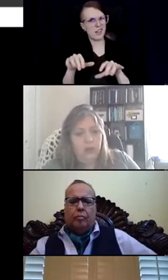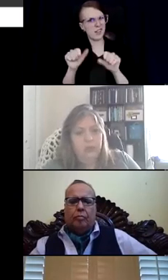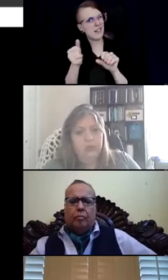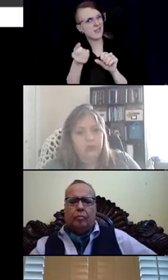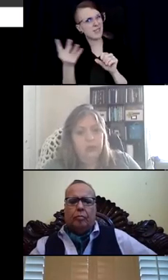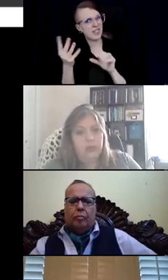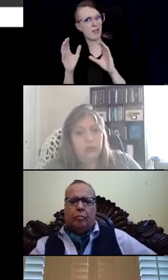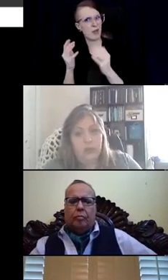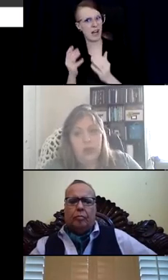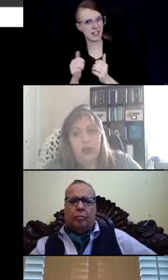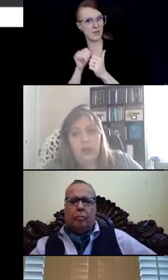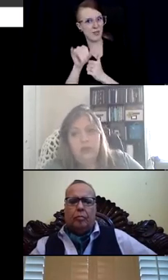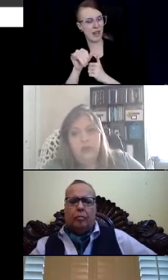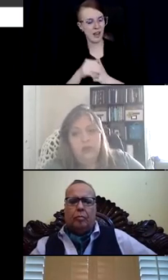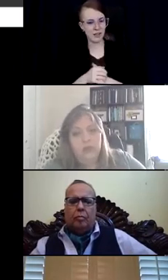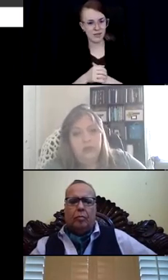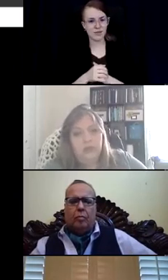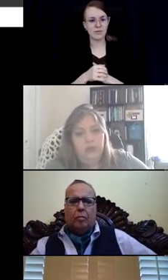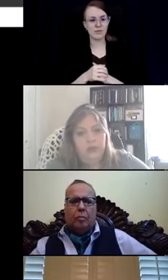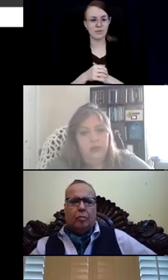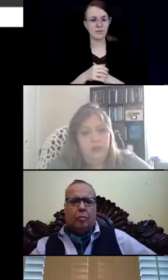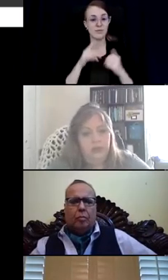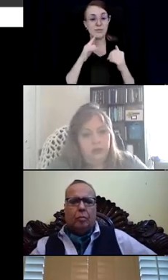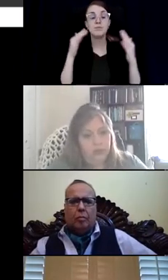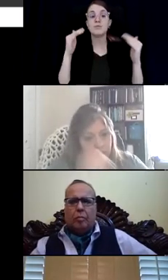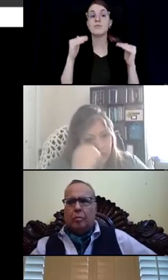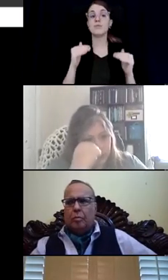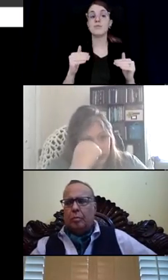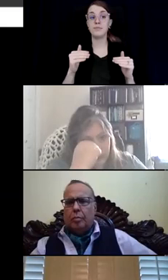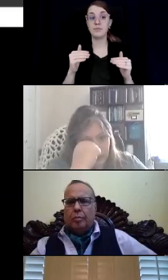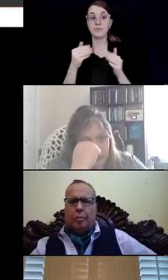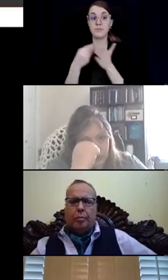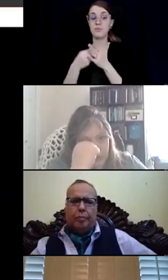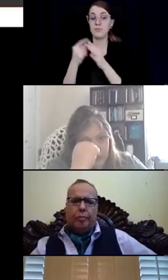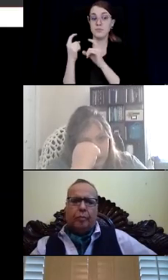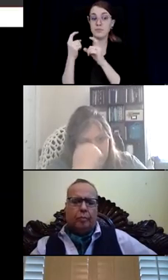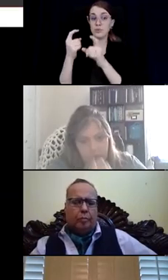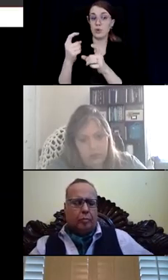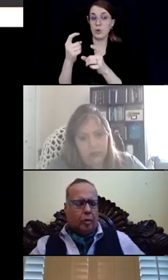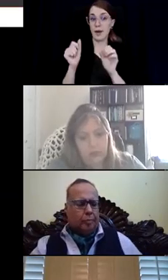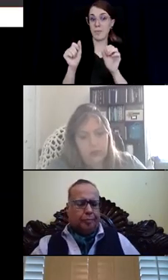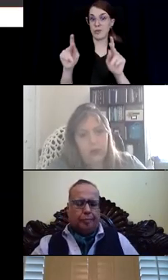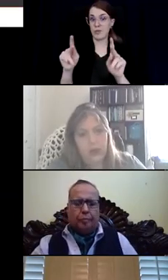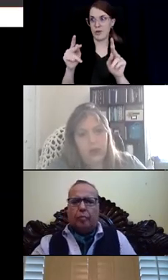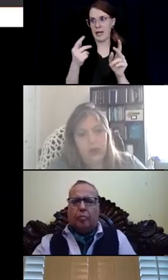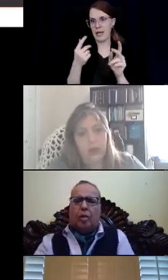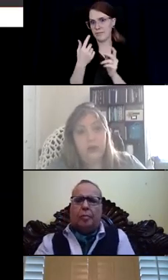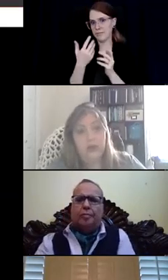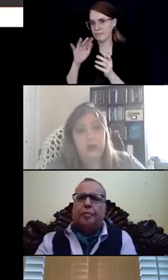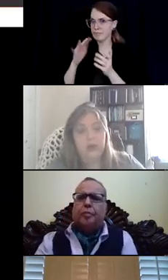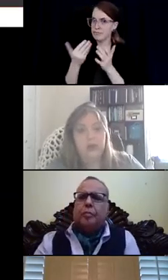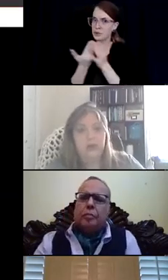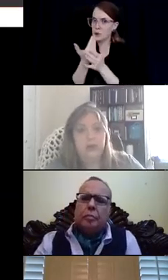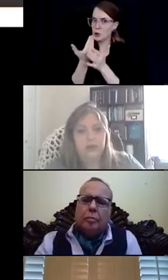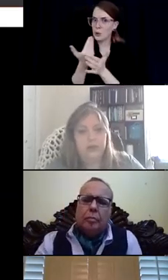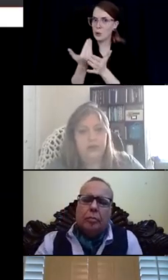The next grant opportunity we have is actually one of our newer opportunities. And it's